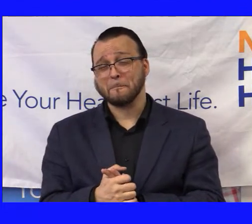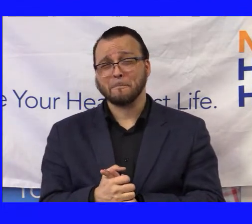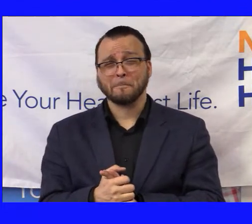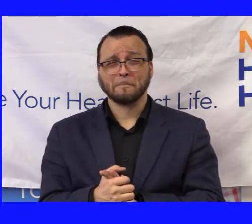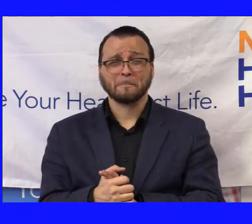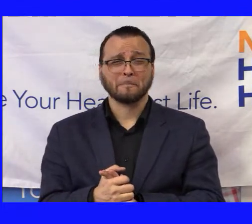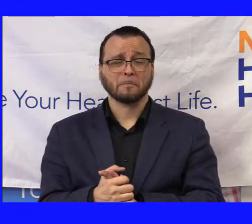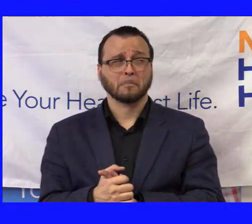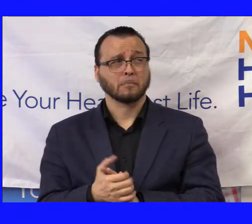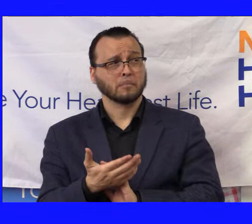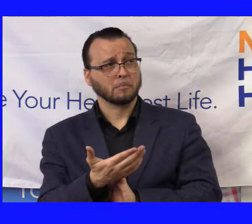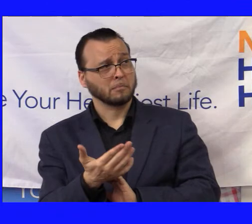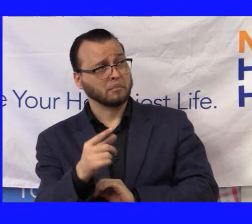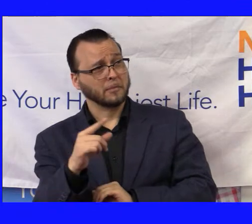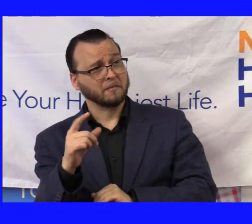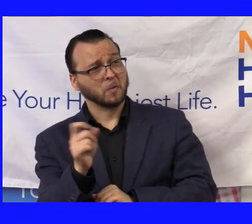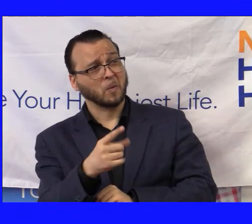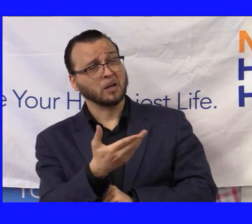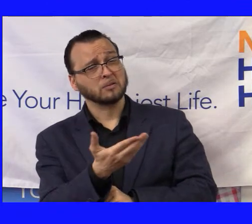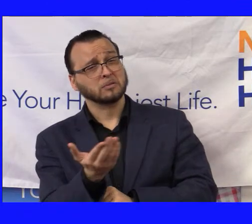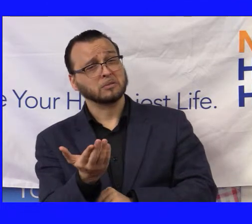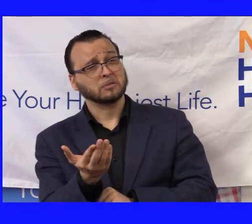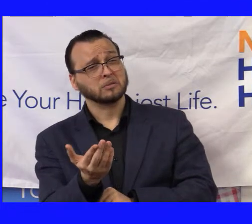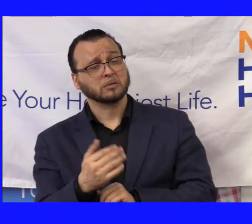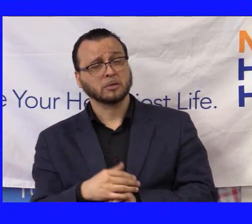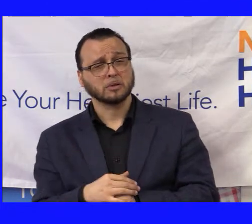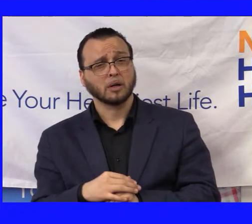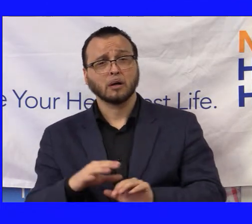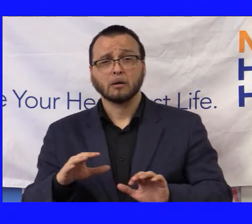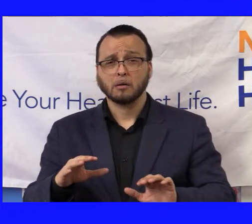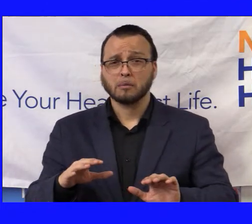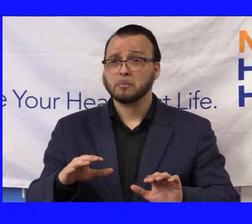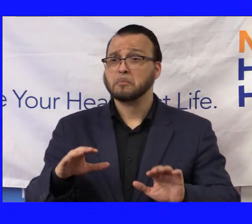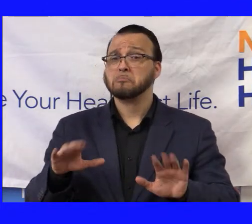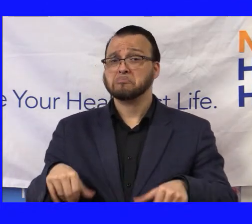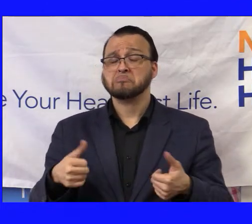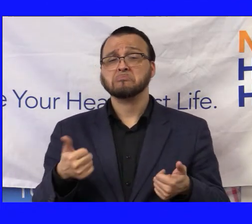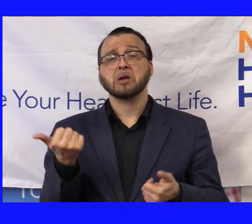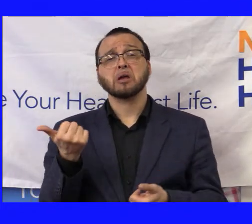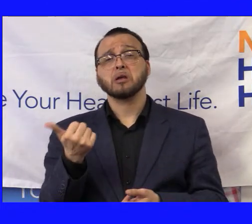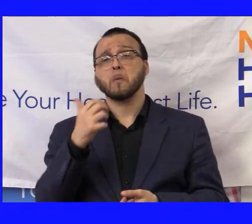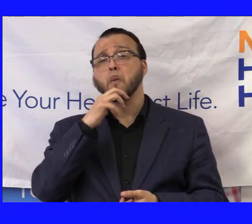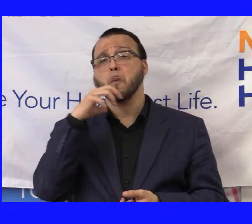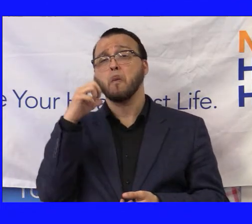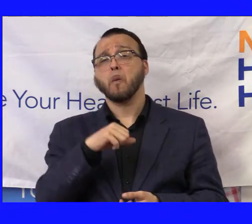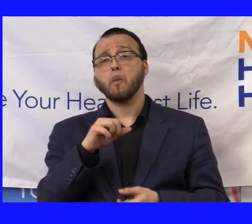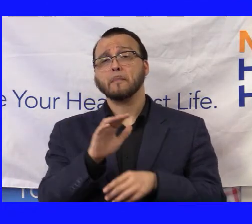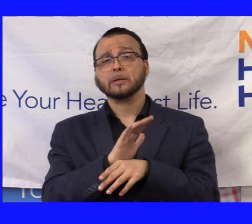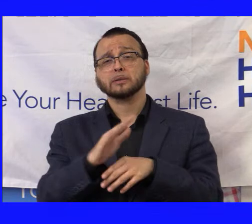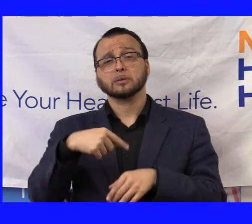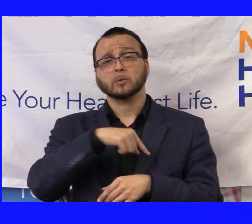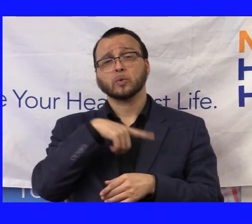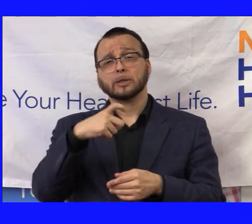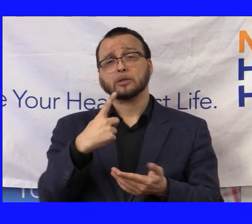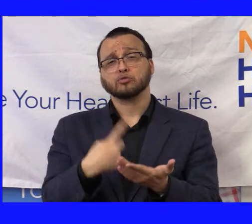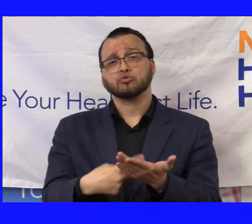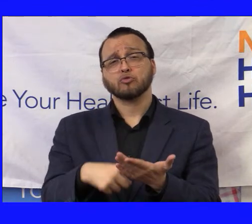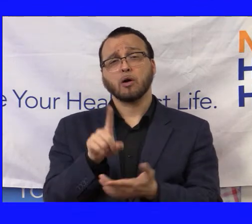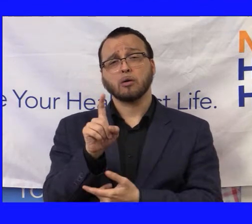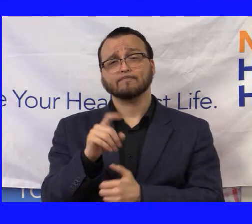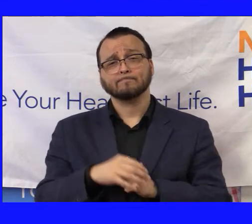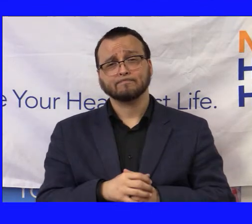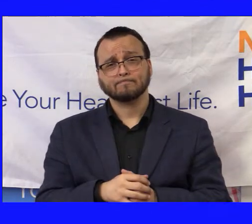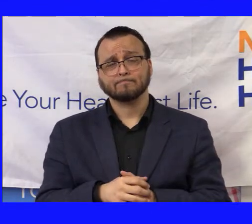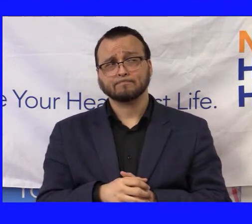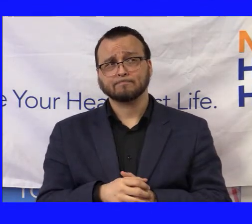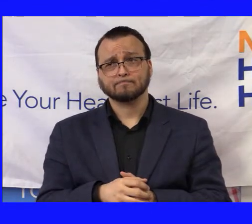No questions? Any old business that we need to address? Any new